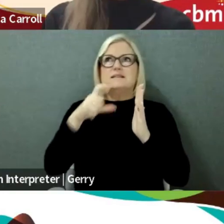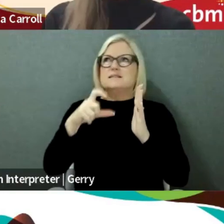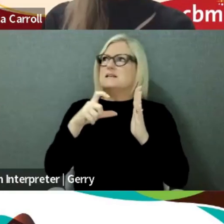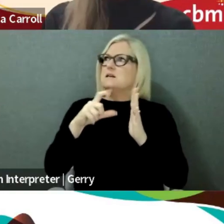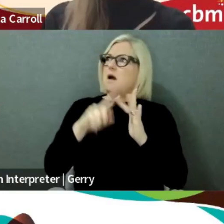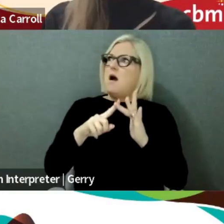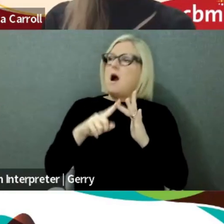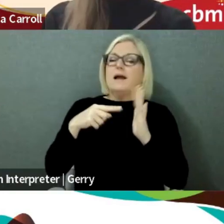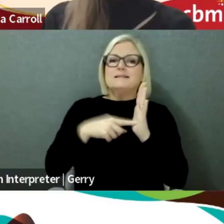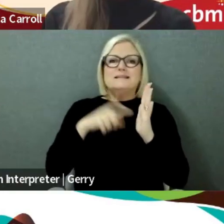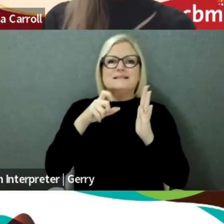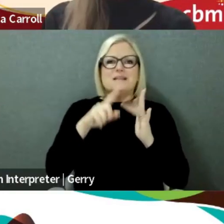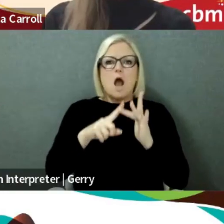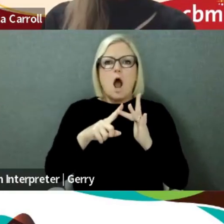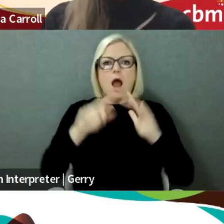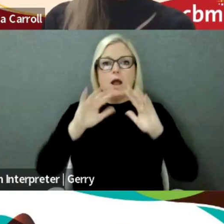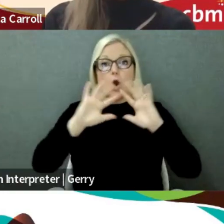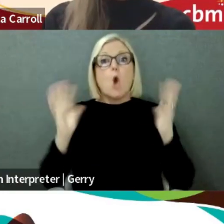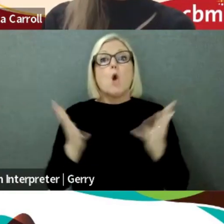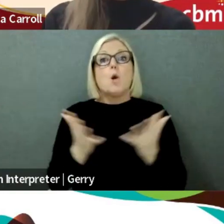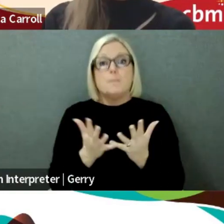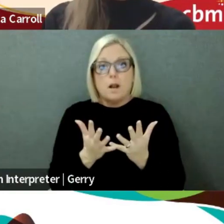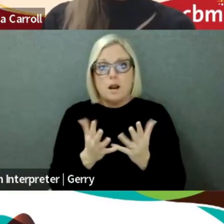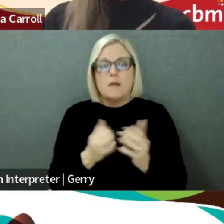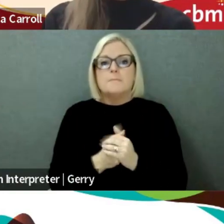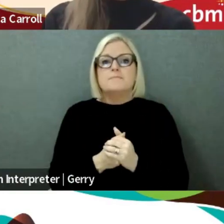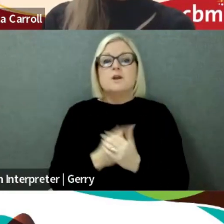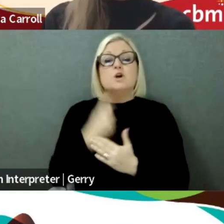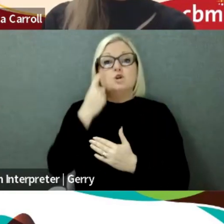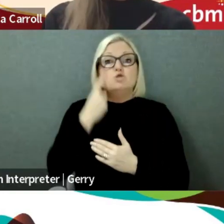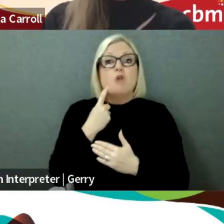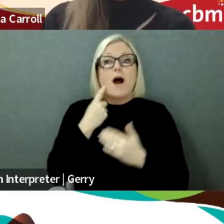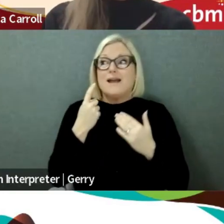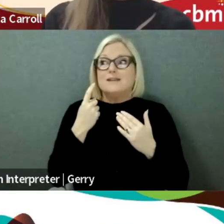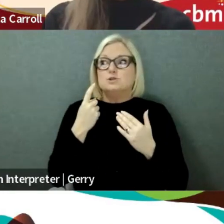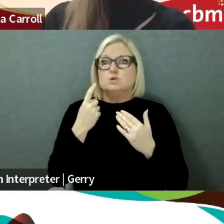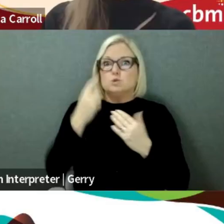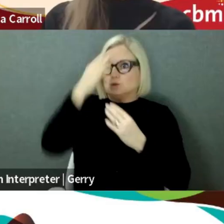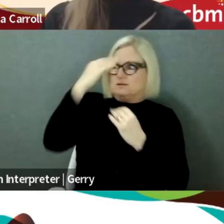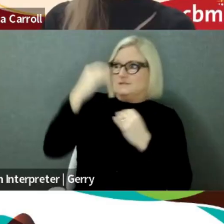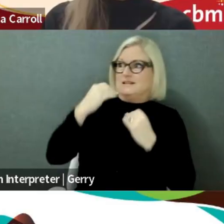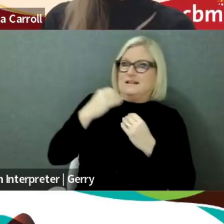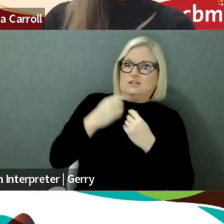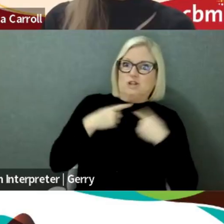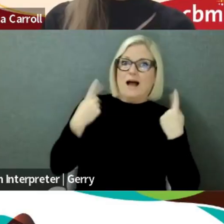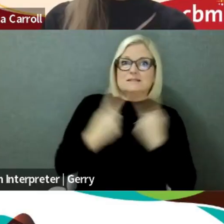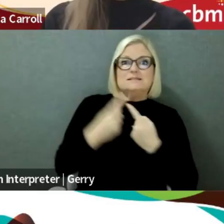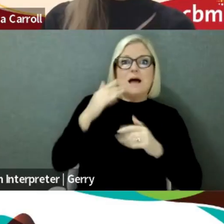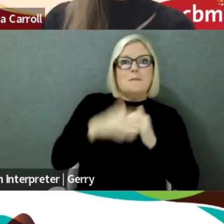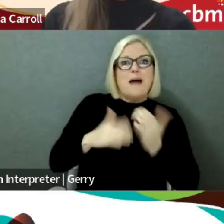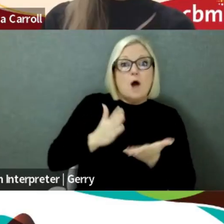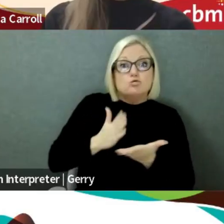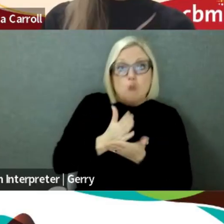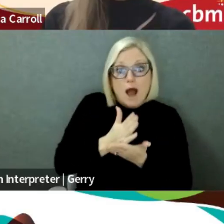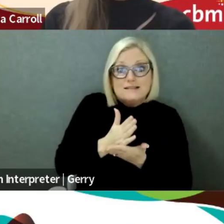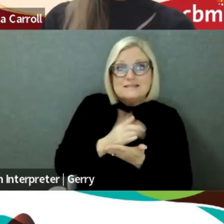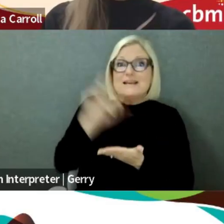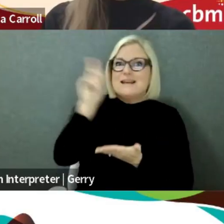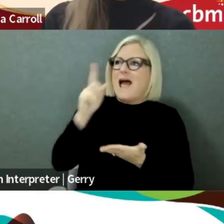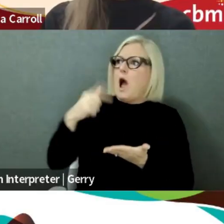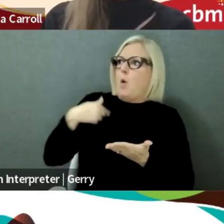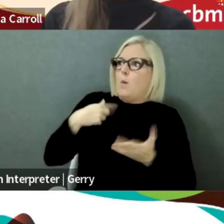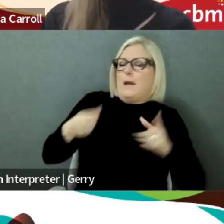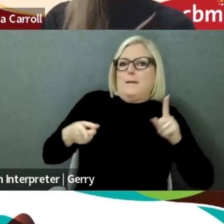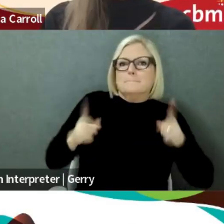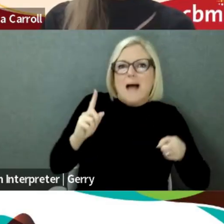TCI Global, of understanding our own rights, which strengthened our voice, and we are now participating